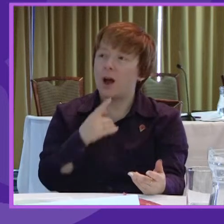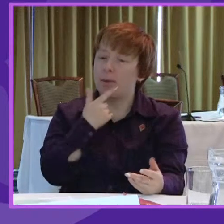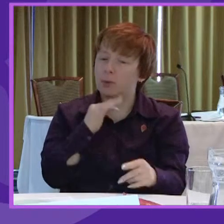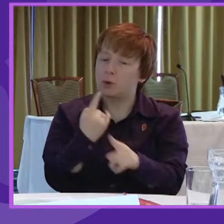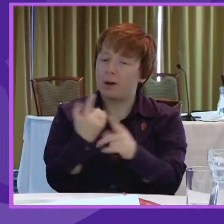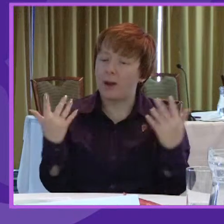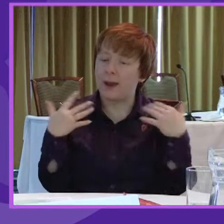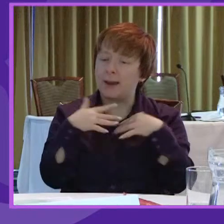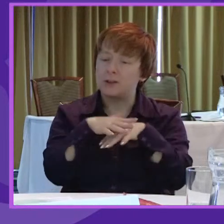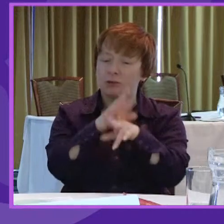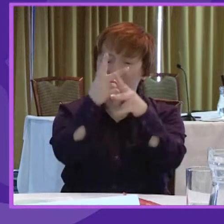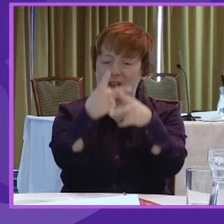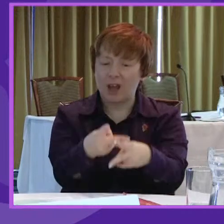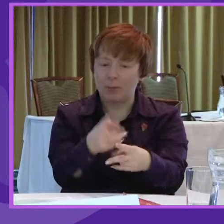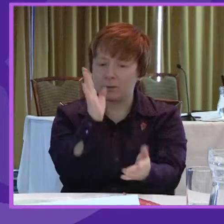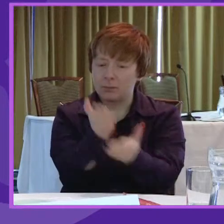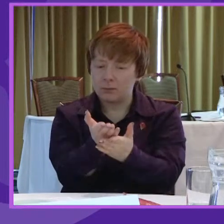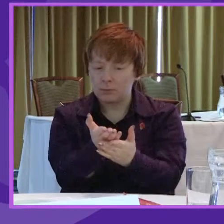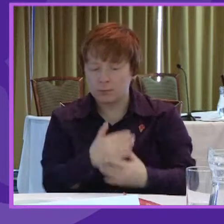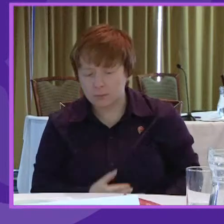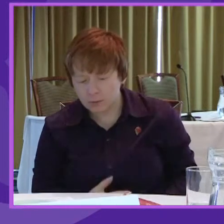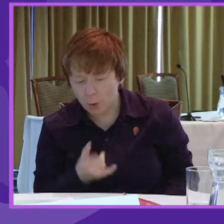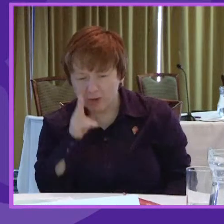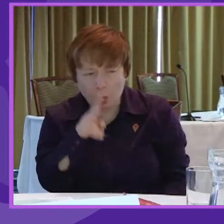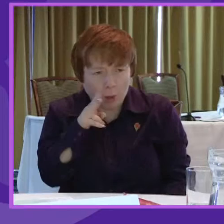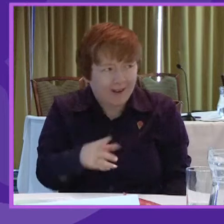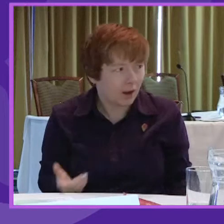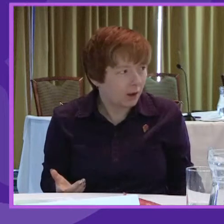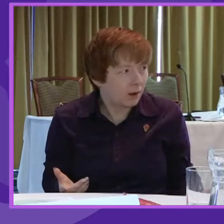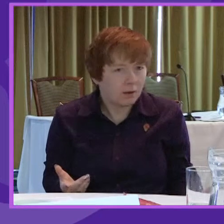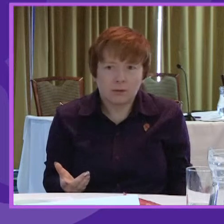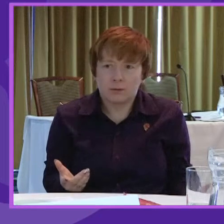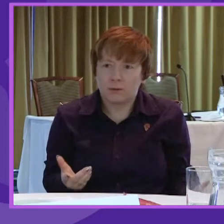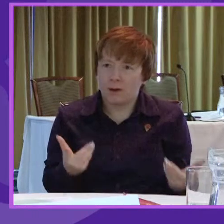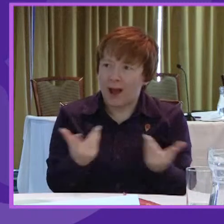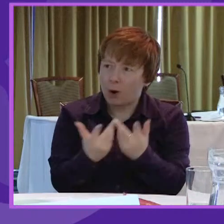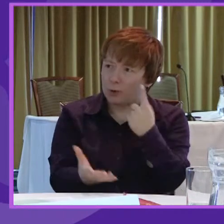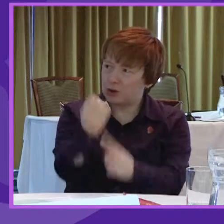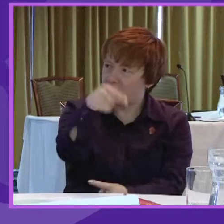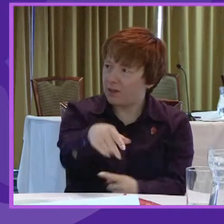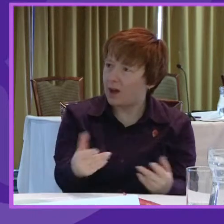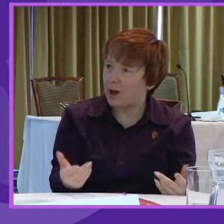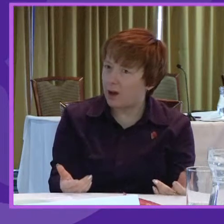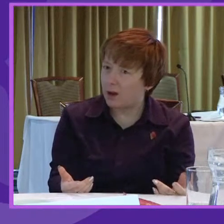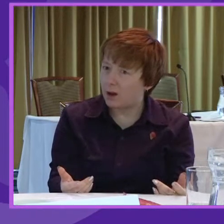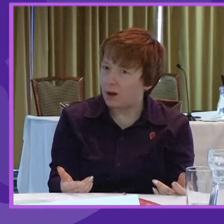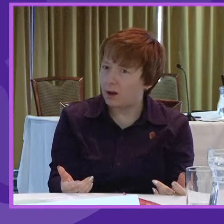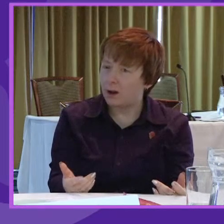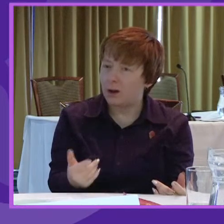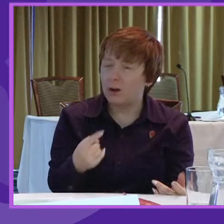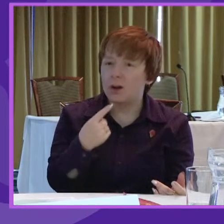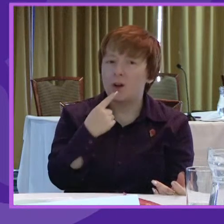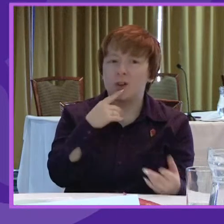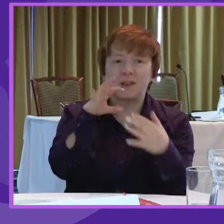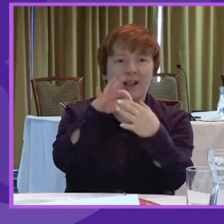care a lot, but actually, do we know what it looks like and do we know how we can achieve it? There's a link there to the thing called the